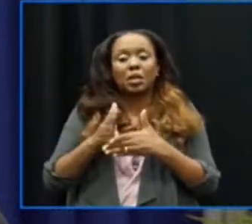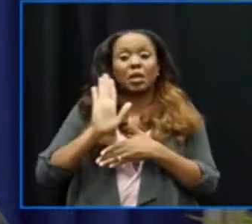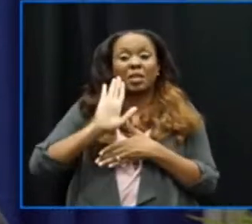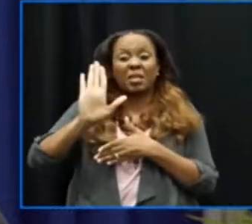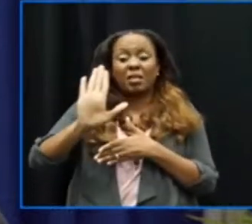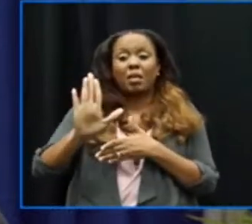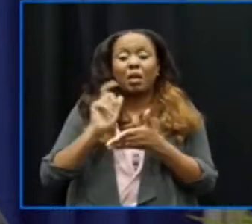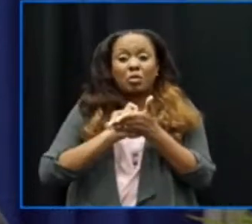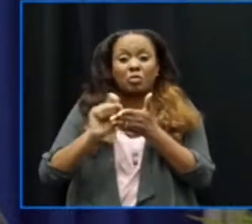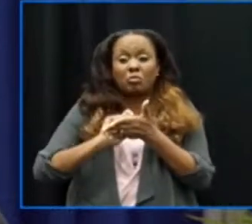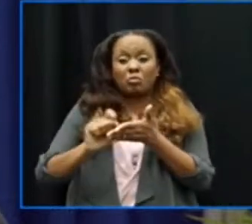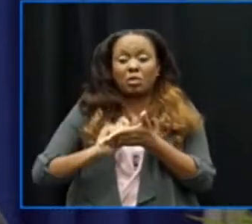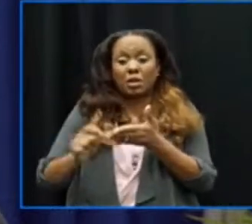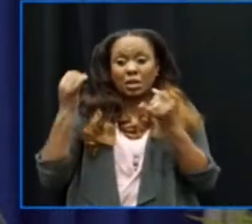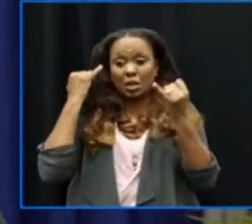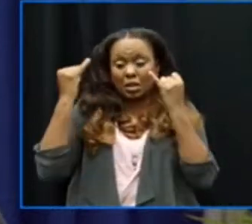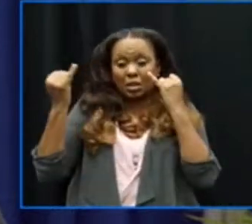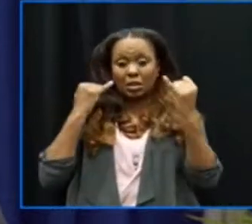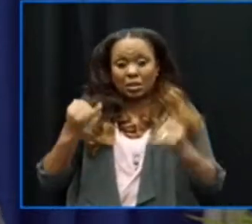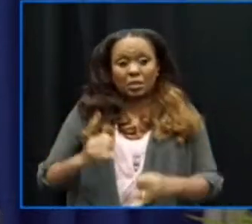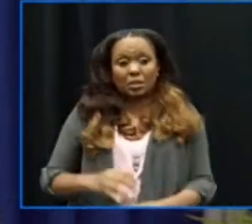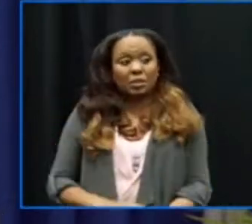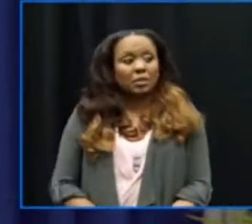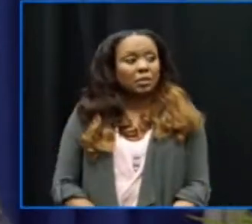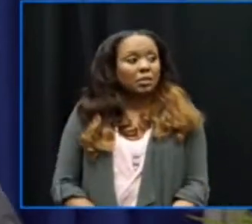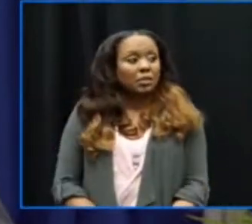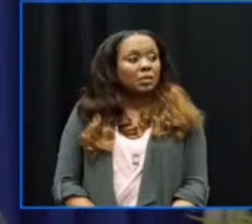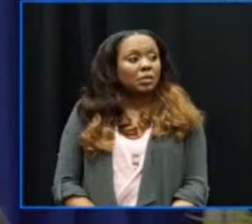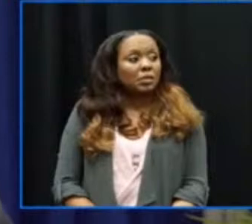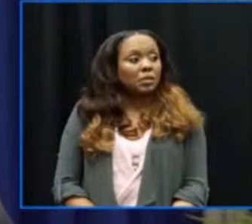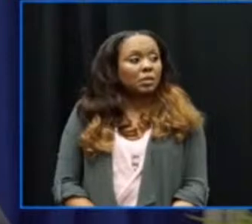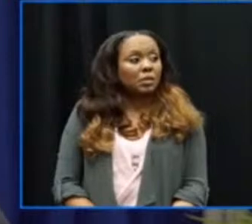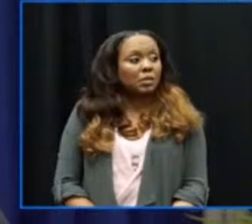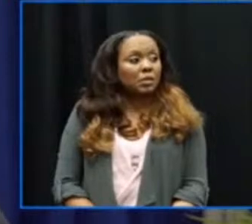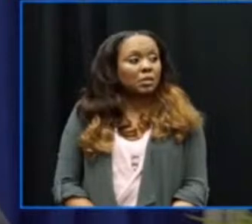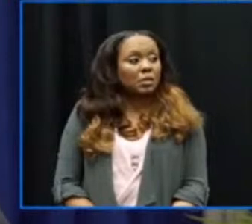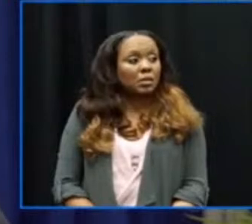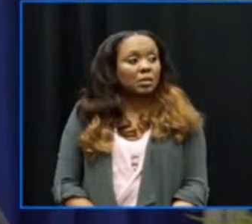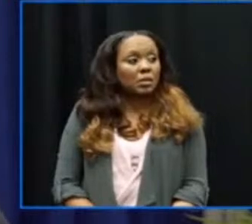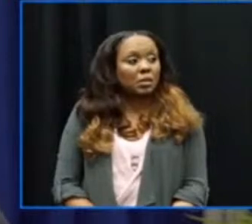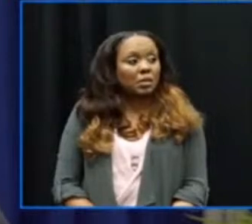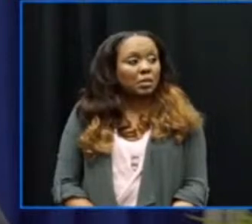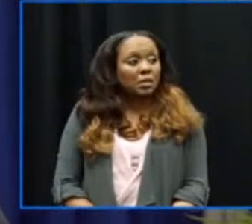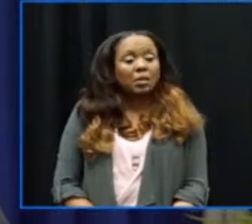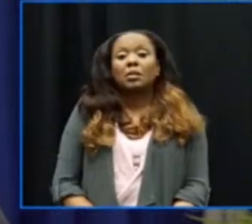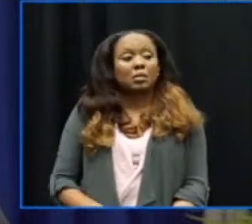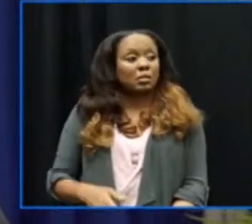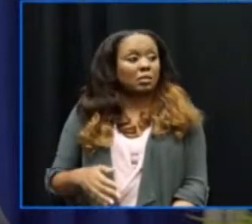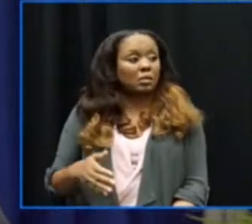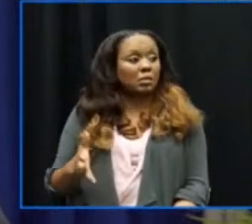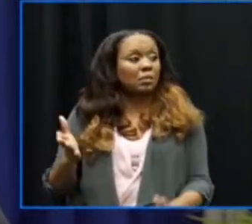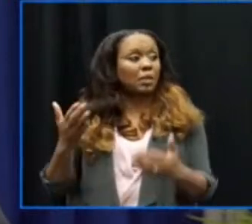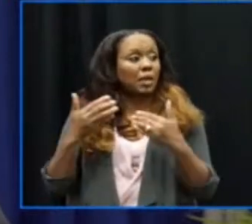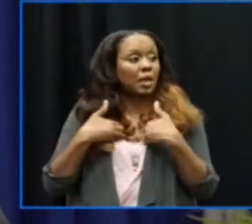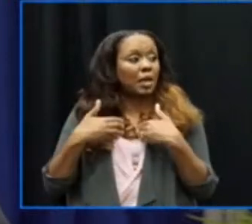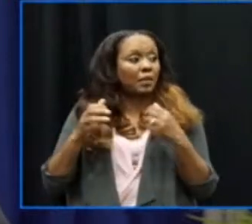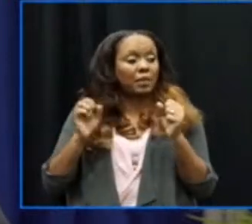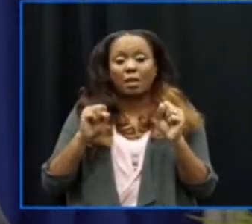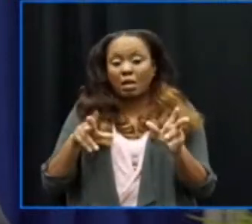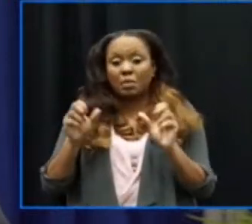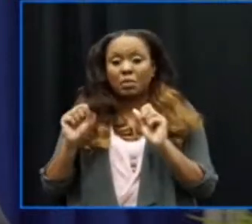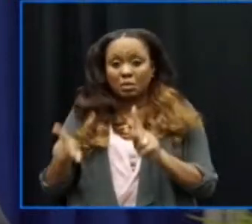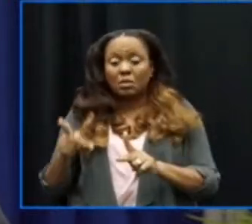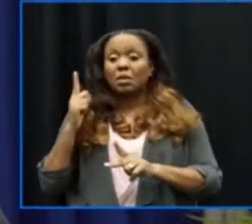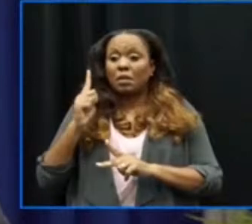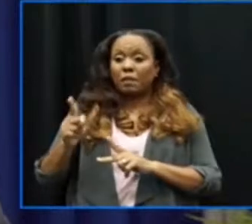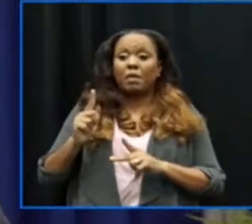written submissions as well. So, Prime Minister, those are the opportunities that we have that will cover the